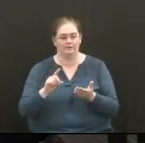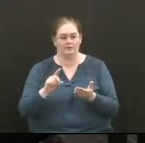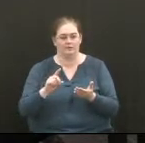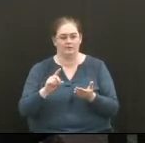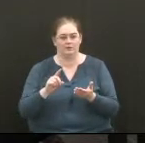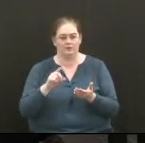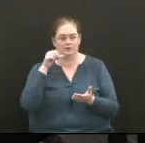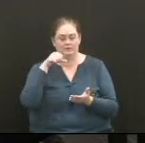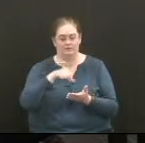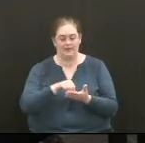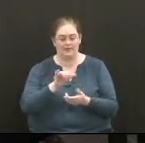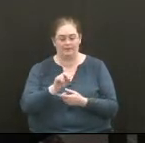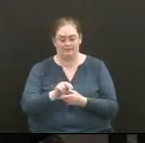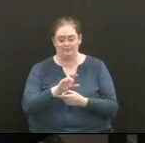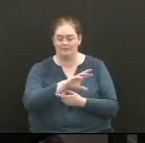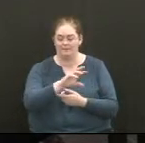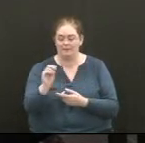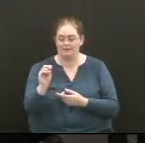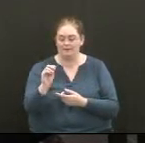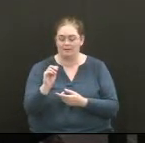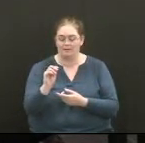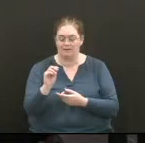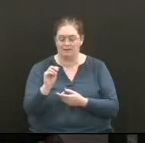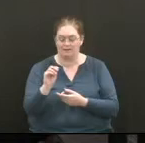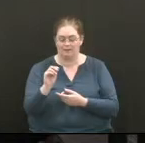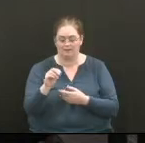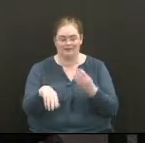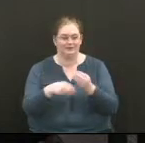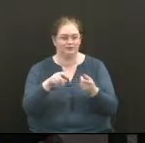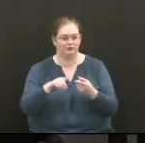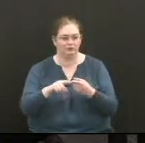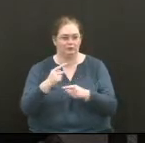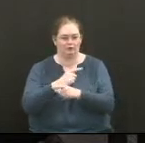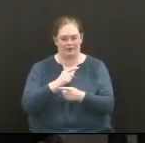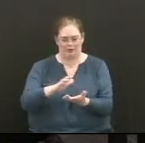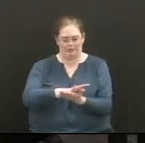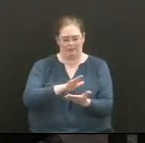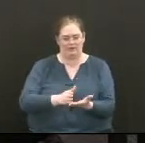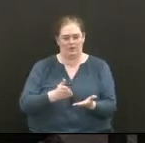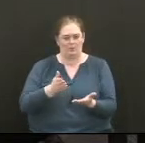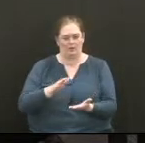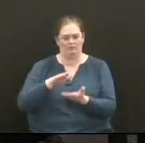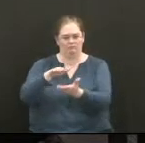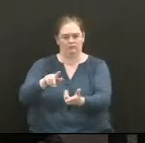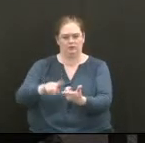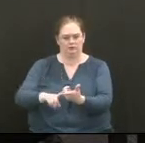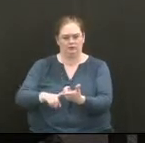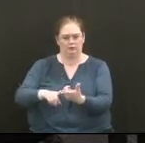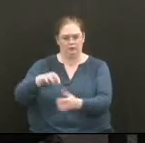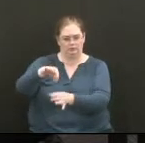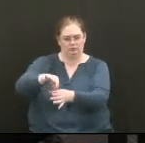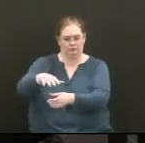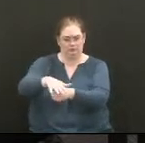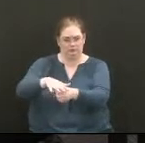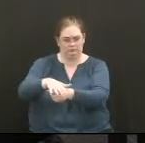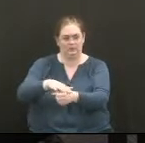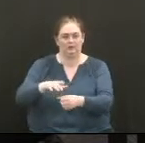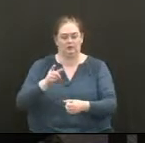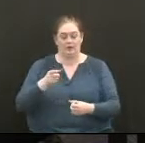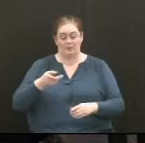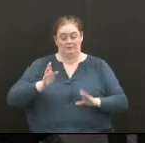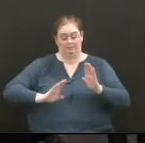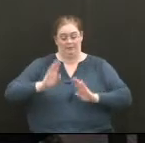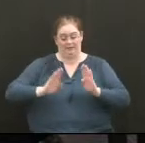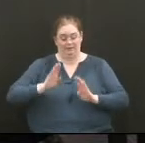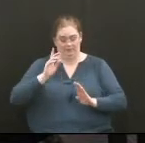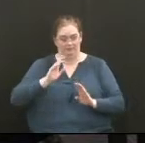The contract for the mail-in and in addition to the ballots that go to the precinct was bid for the upcoming